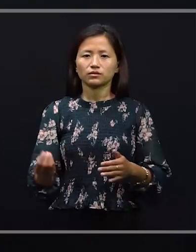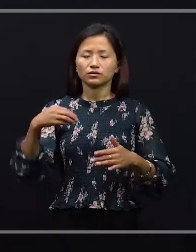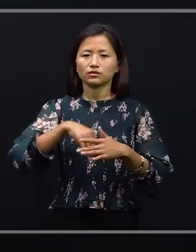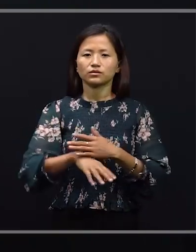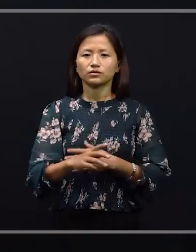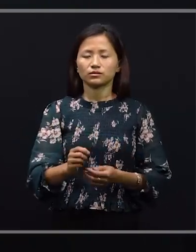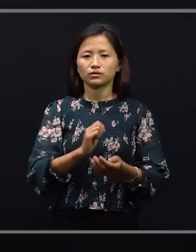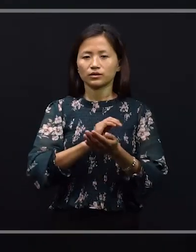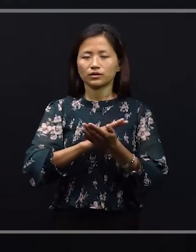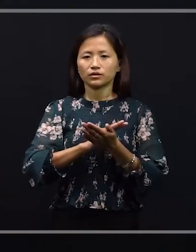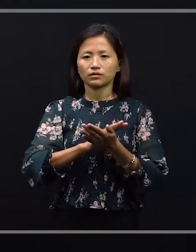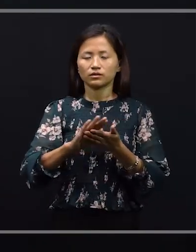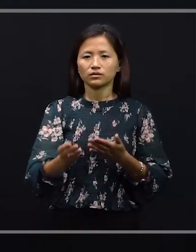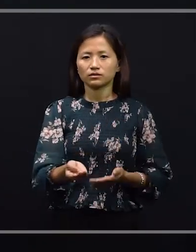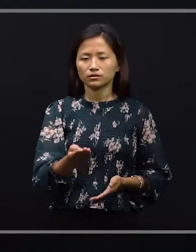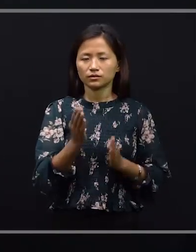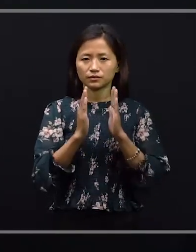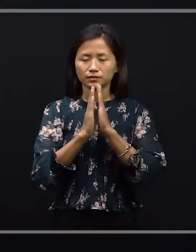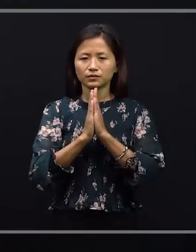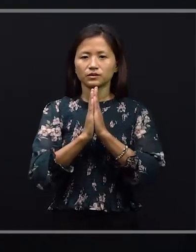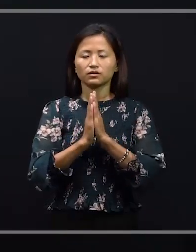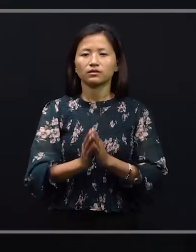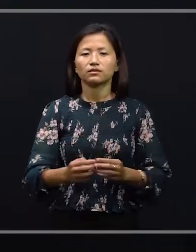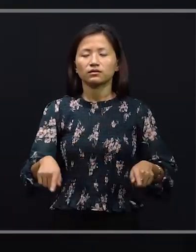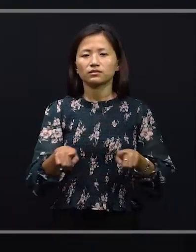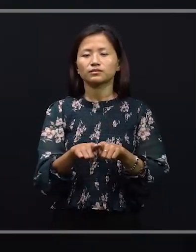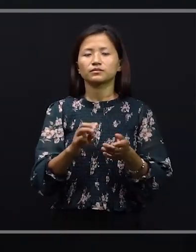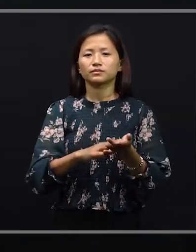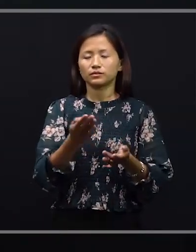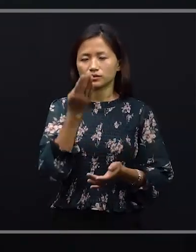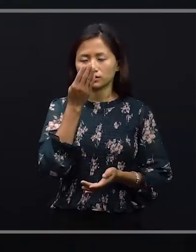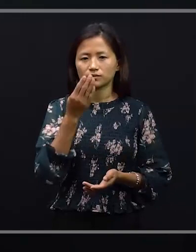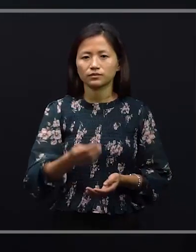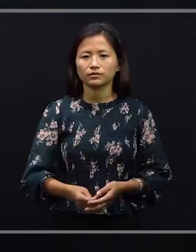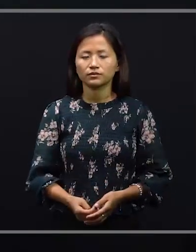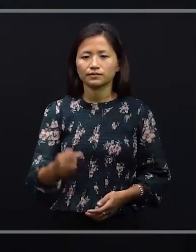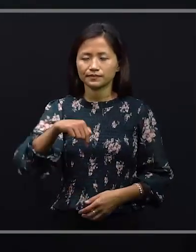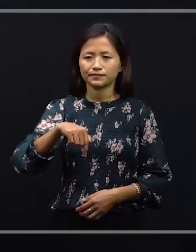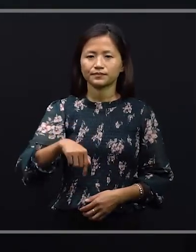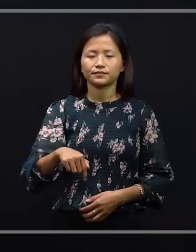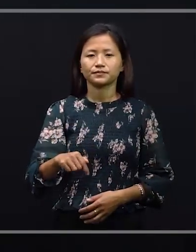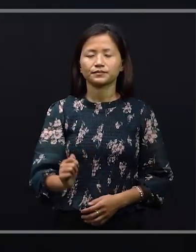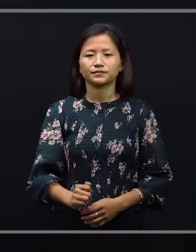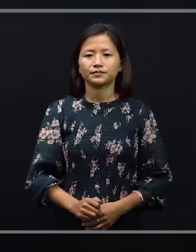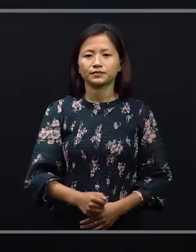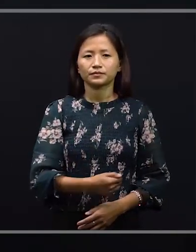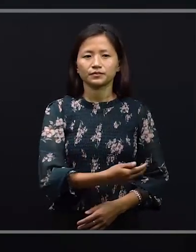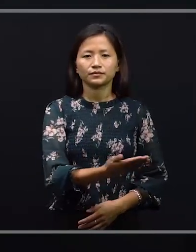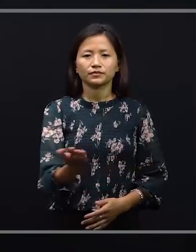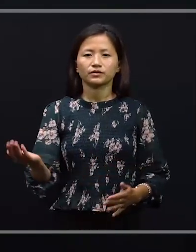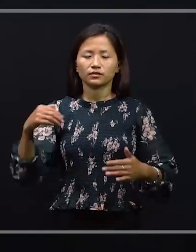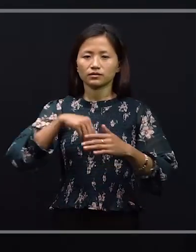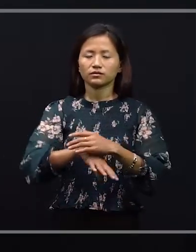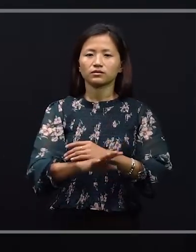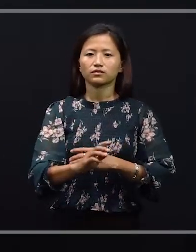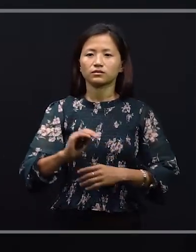and Muslims. So that was the situation during the time. Okay, but now there entered